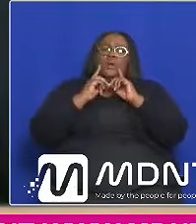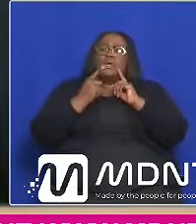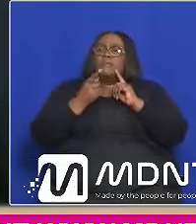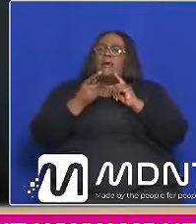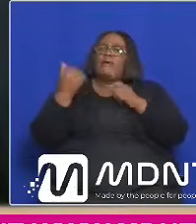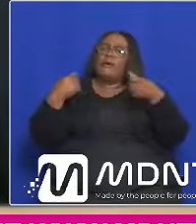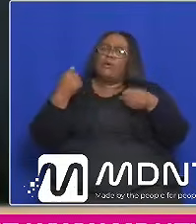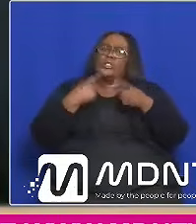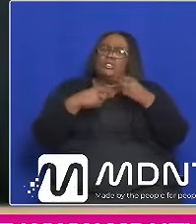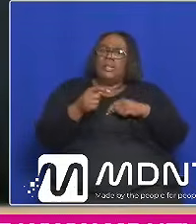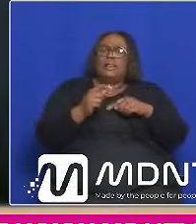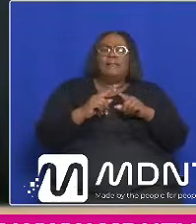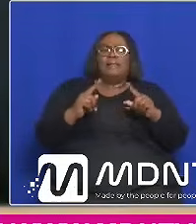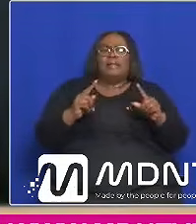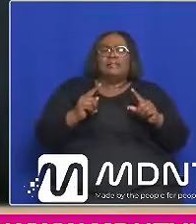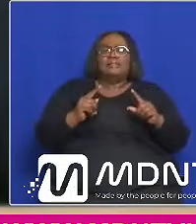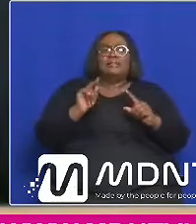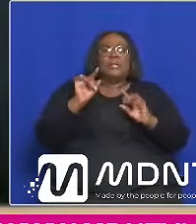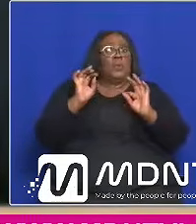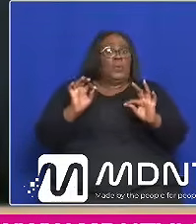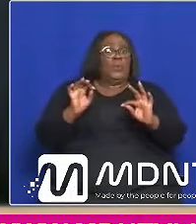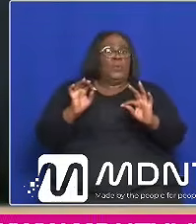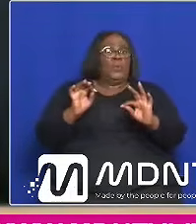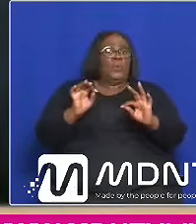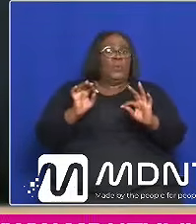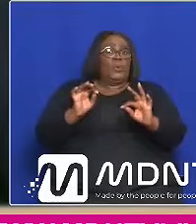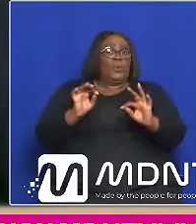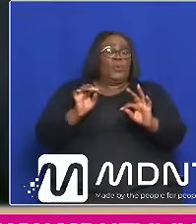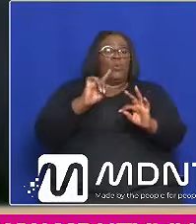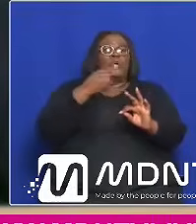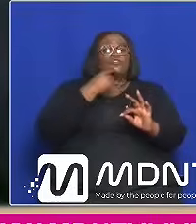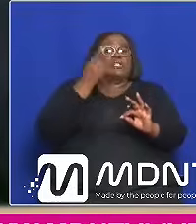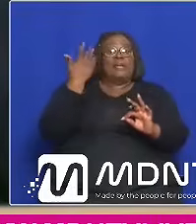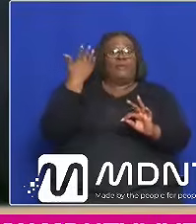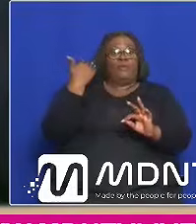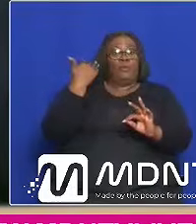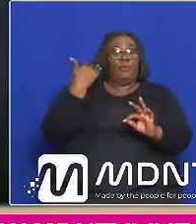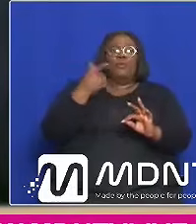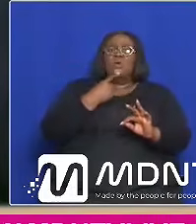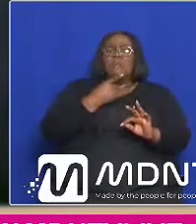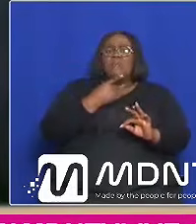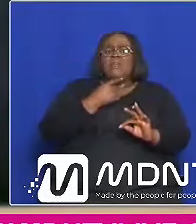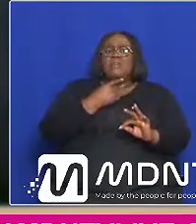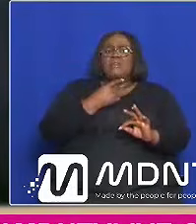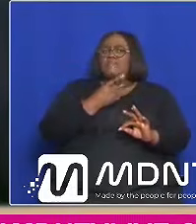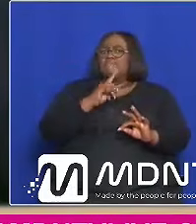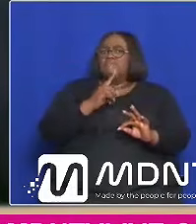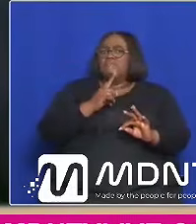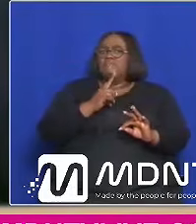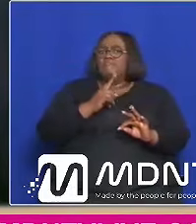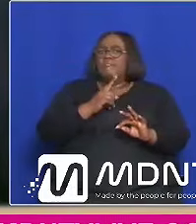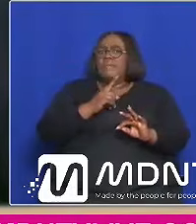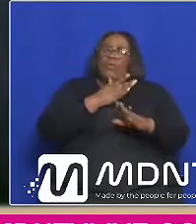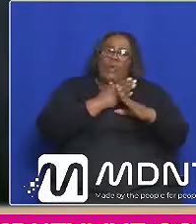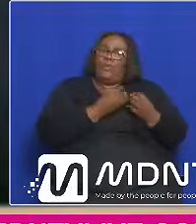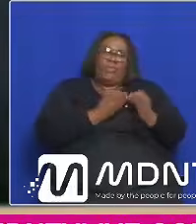it is not an accurate reflection what you gave us at first, that all I was a service provider and no more, that in